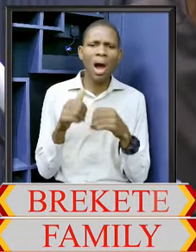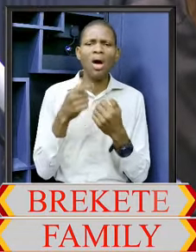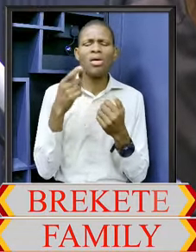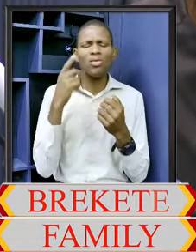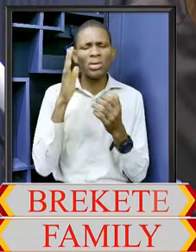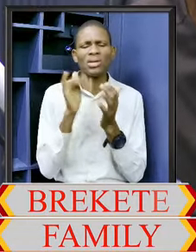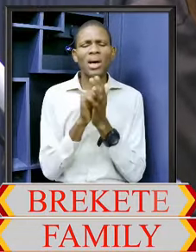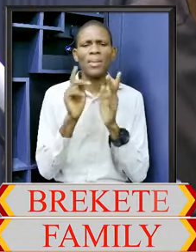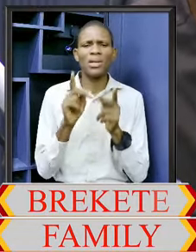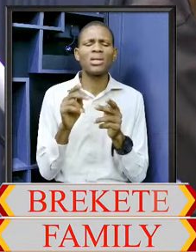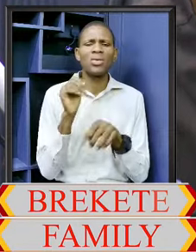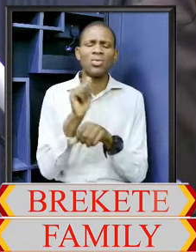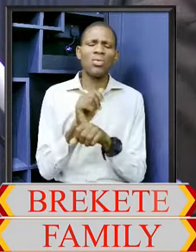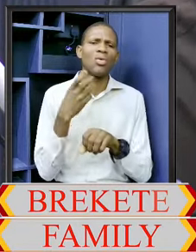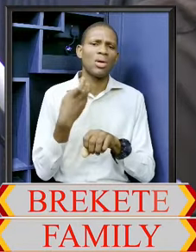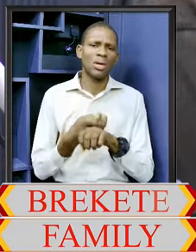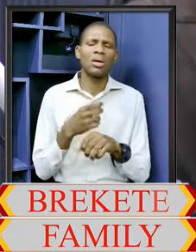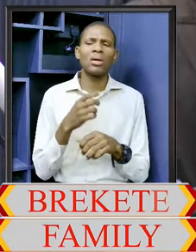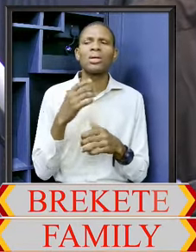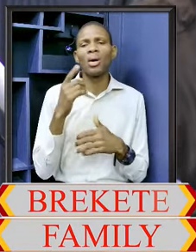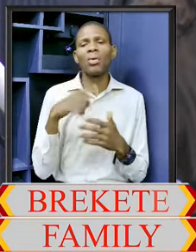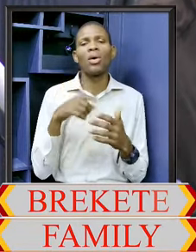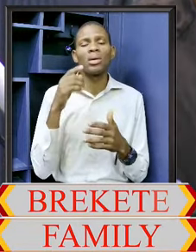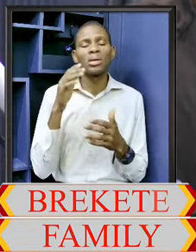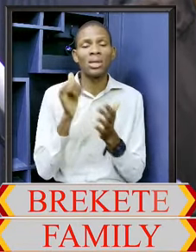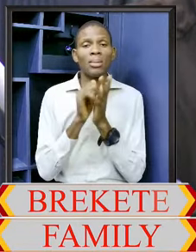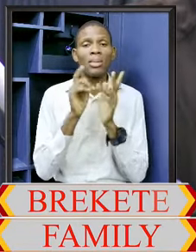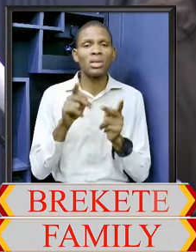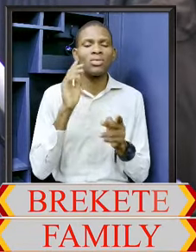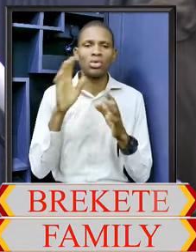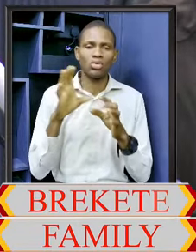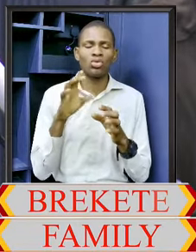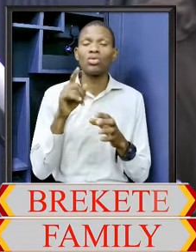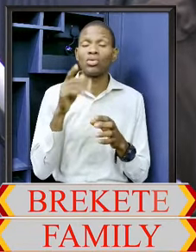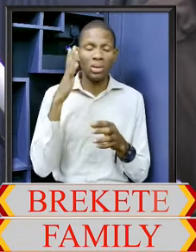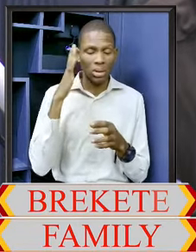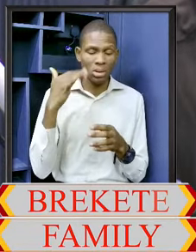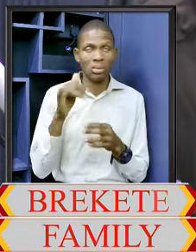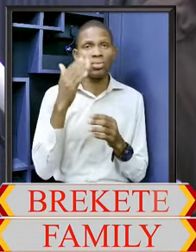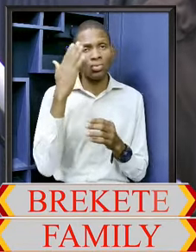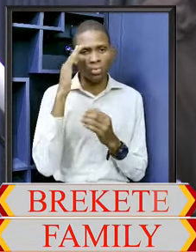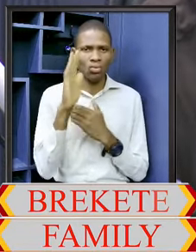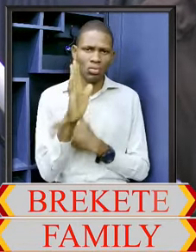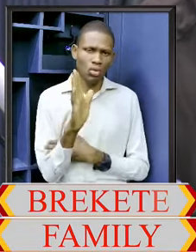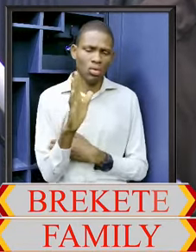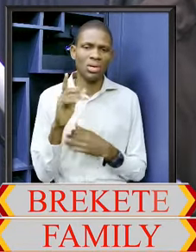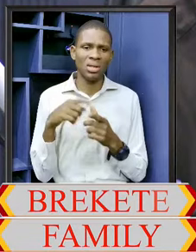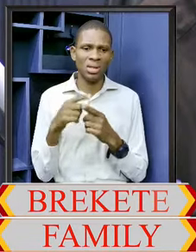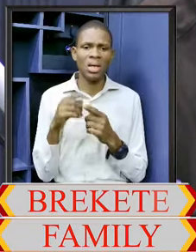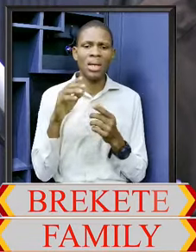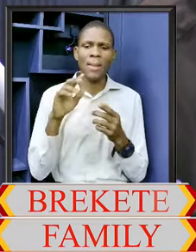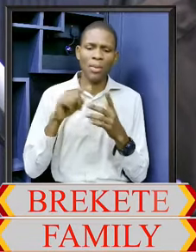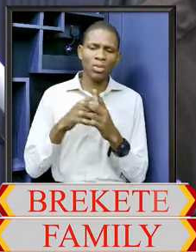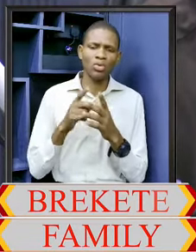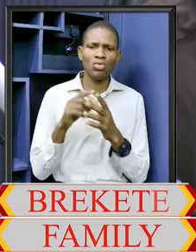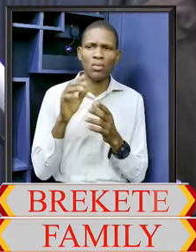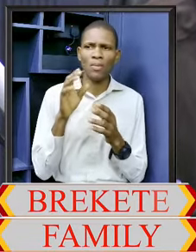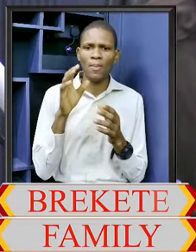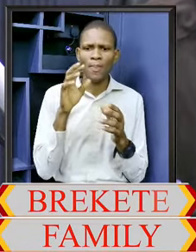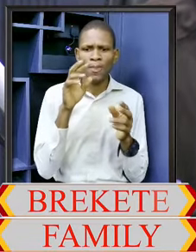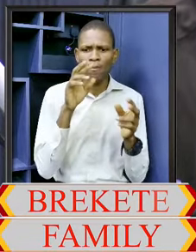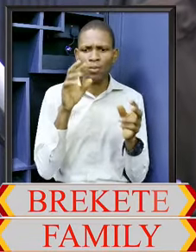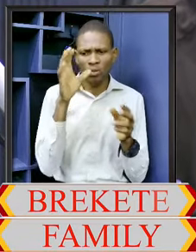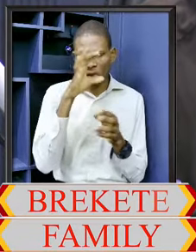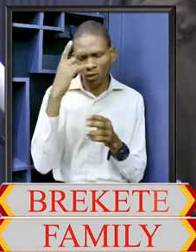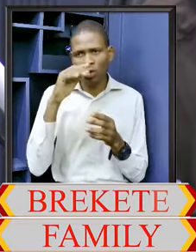prayer, only go save her. No. Waiting the person go do be say, he go see no God. Then he go begin look for people like my brother